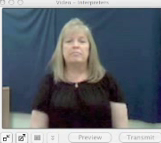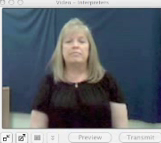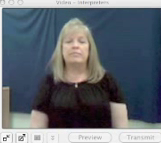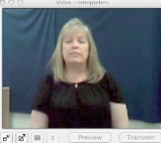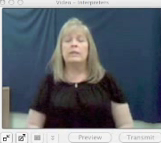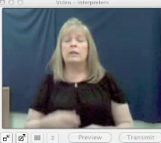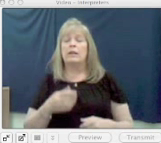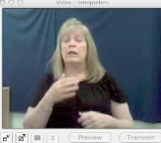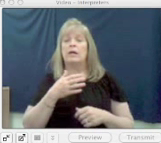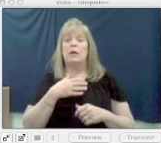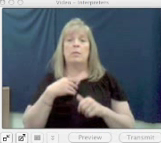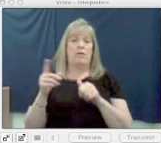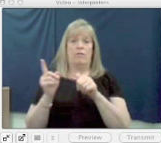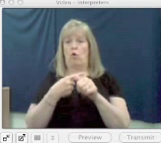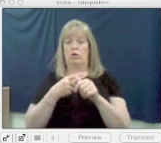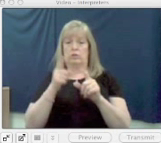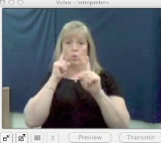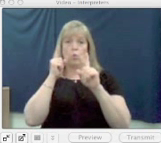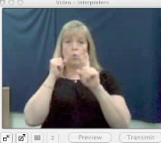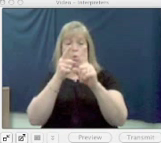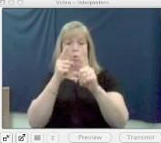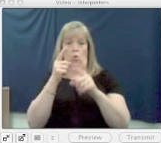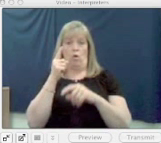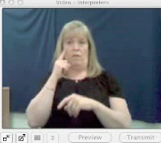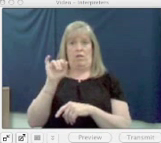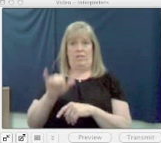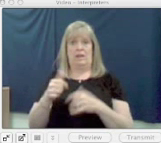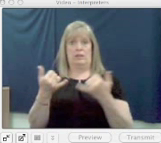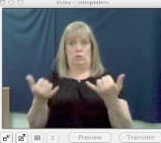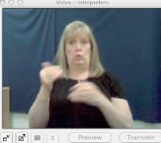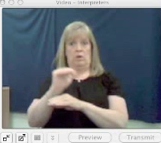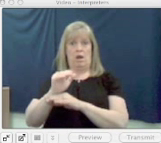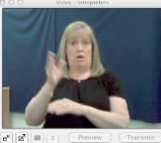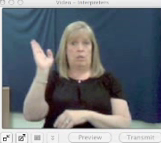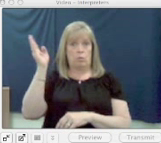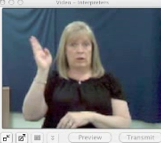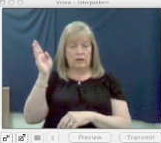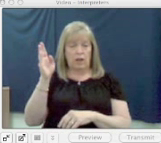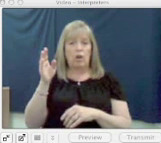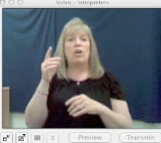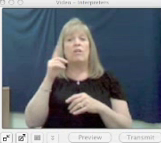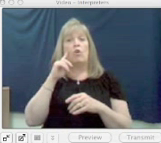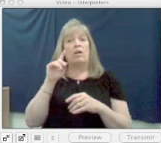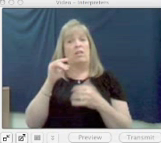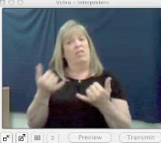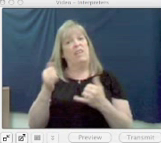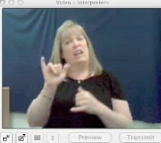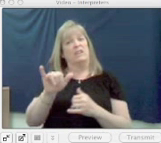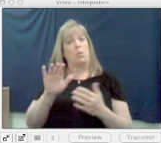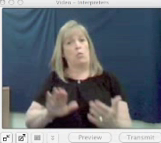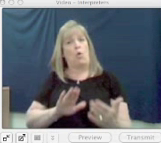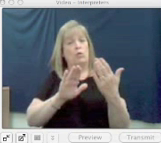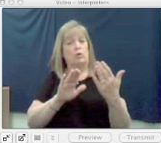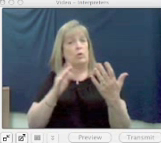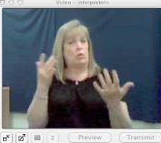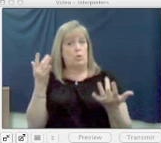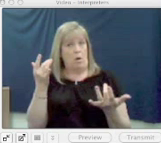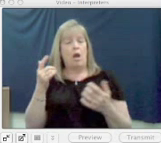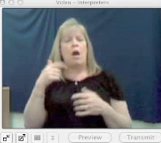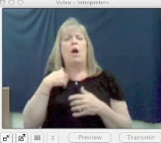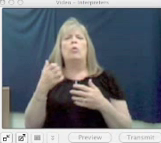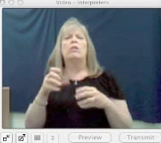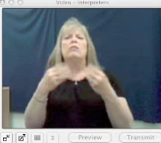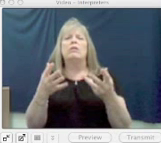My first goal in choosing this presentation or choosing this approach is that I wanted to give people